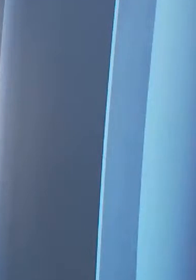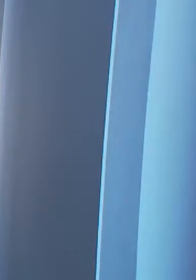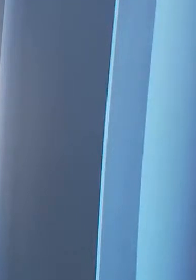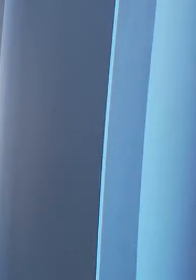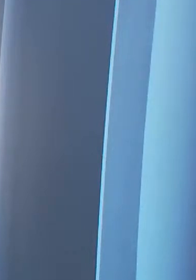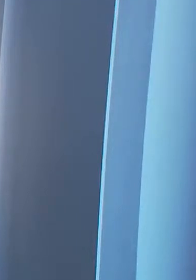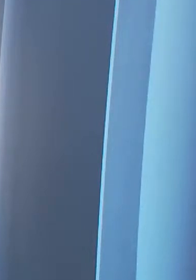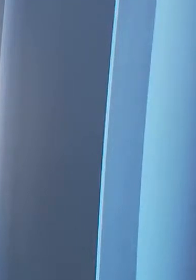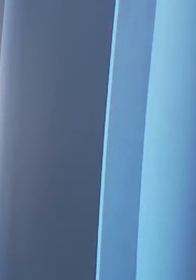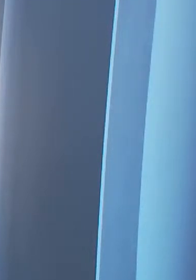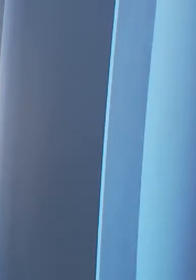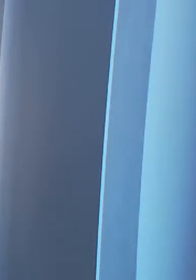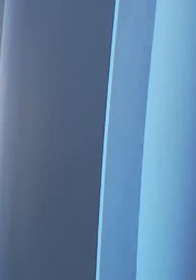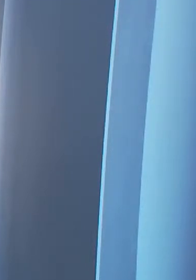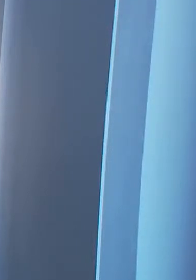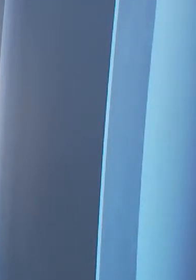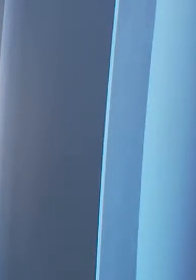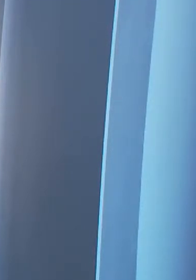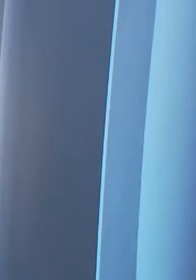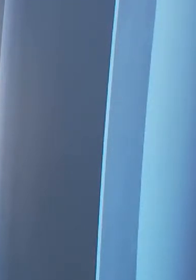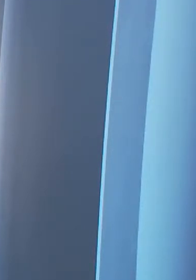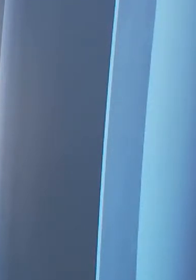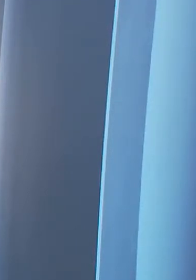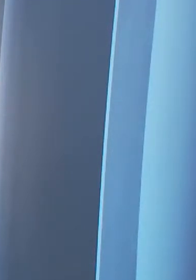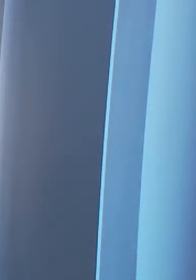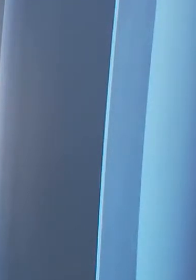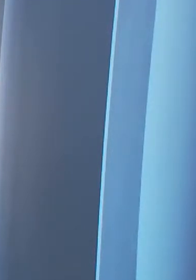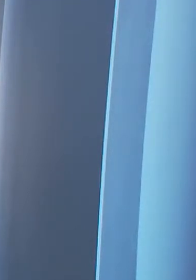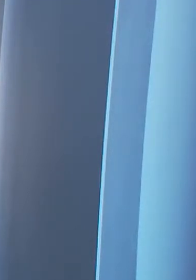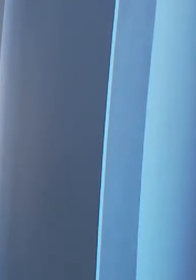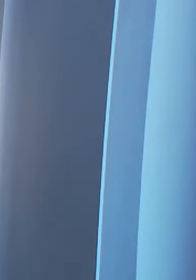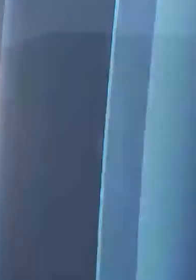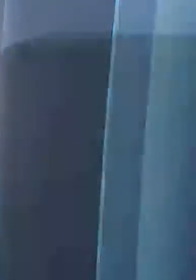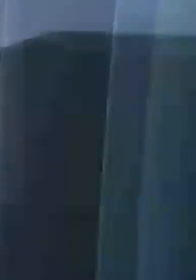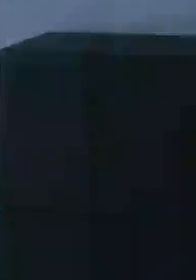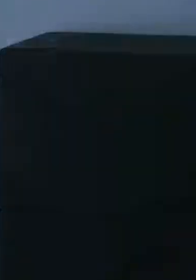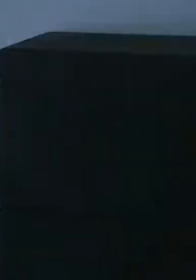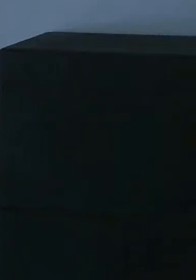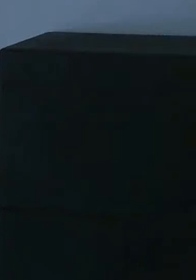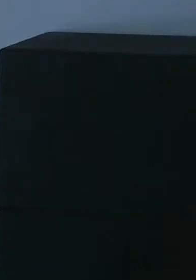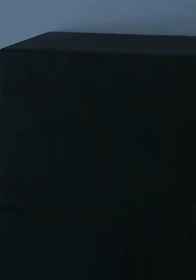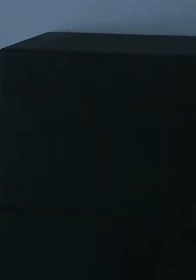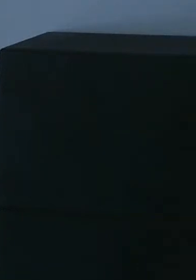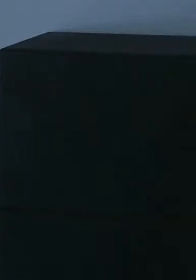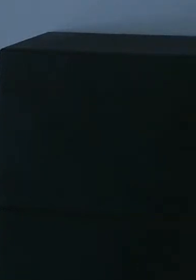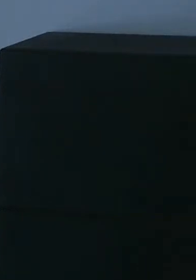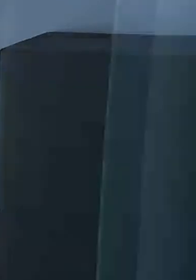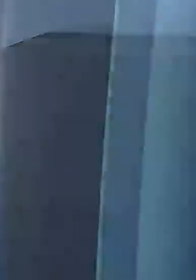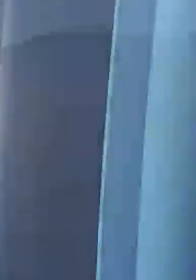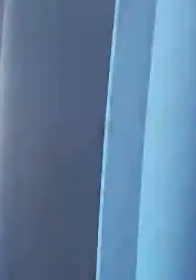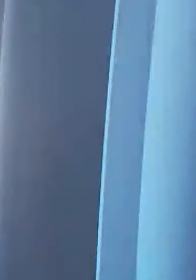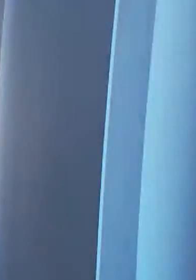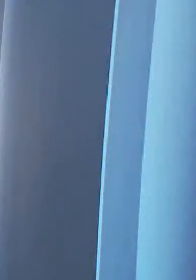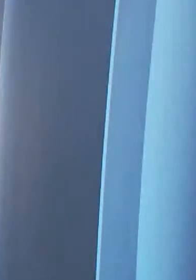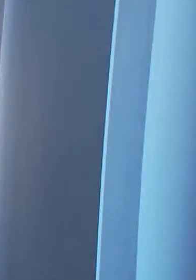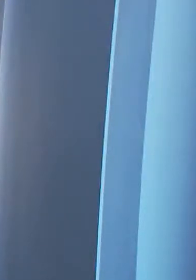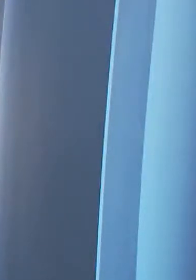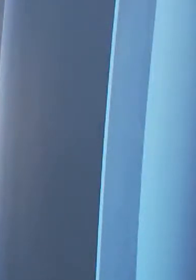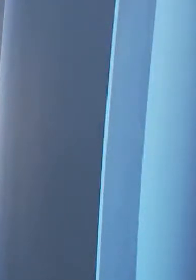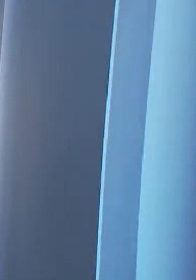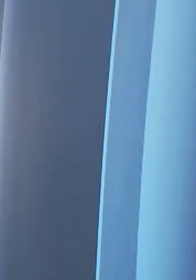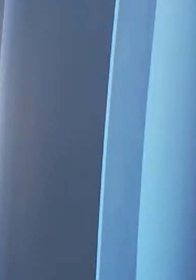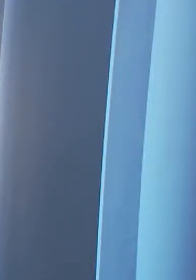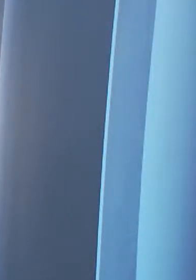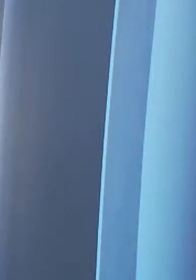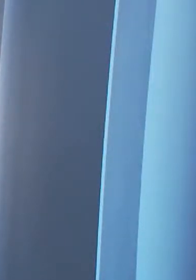politics by reasserting her position as a Muslim woman, double marginalization, or